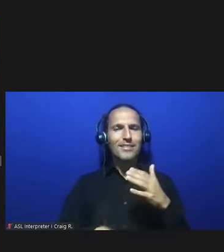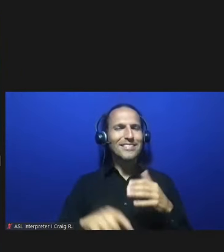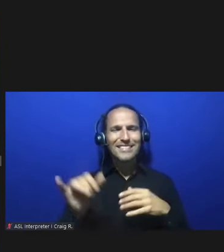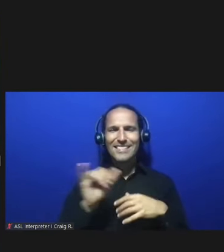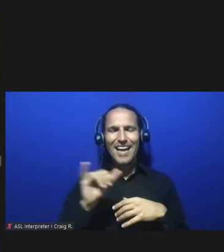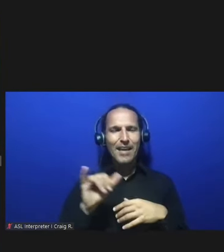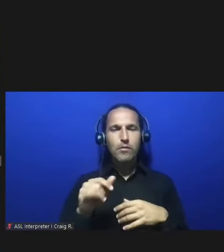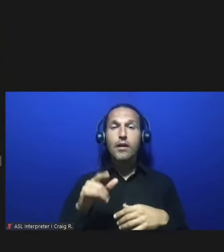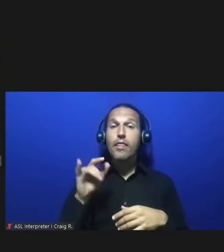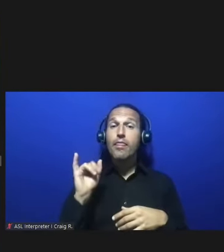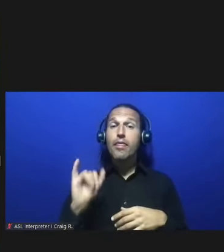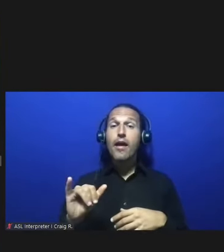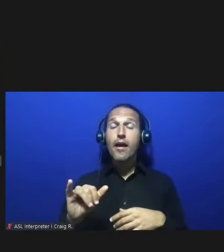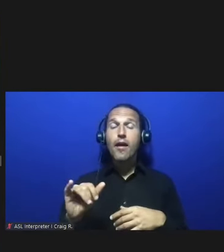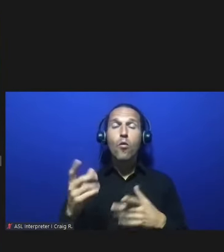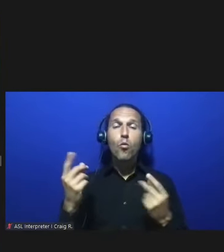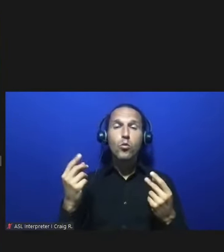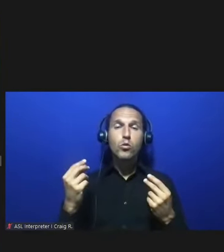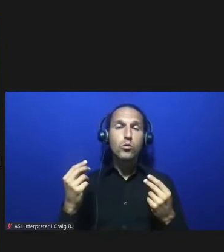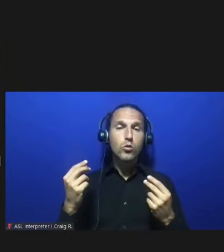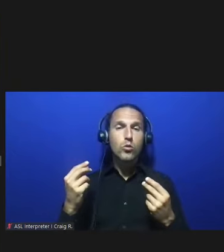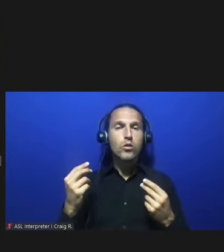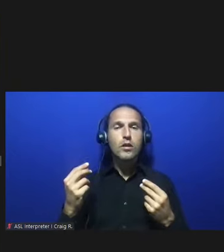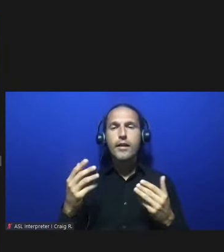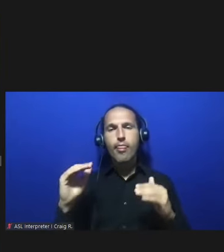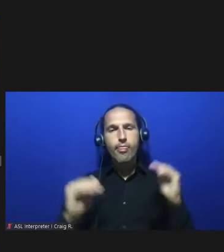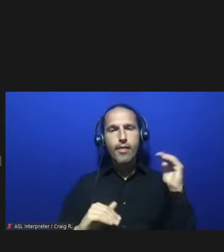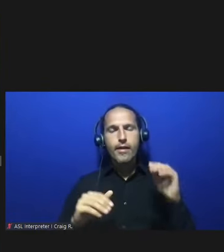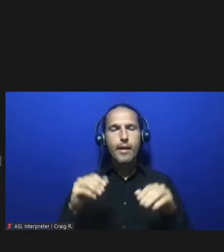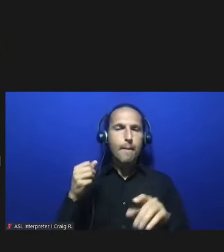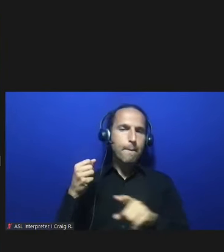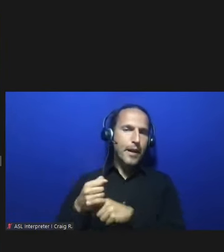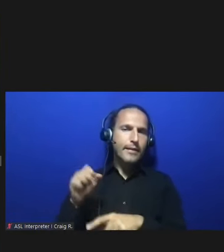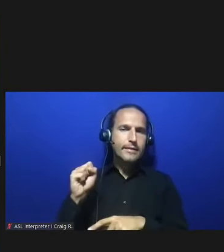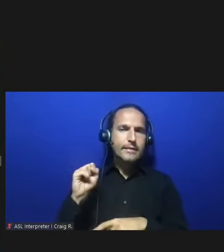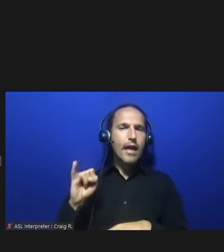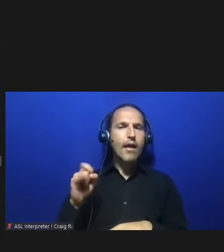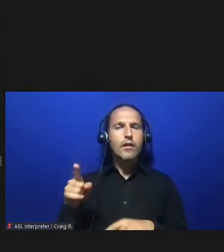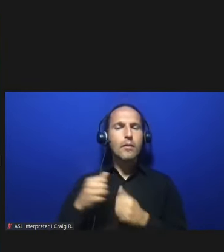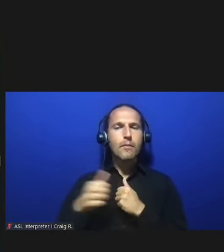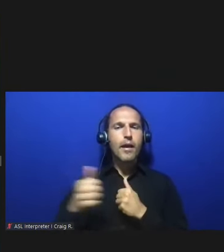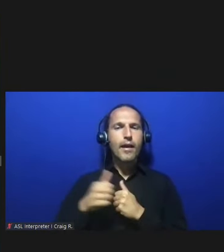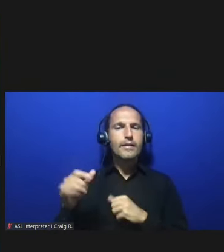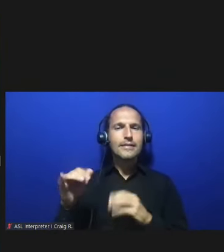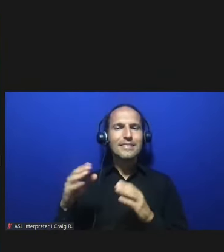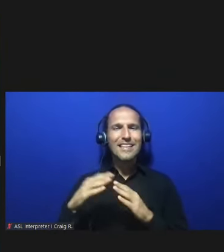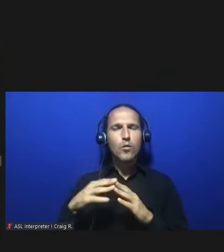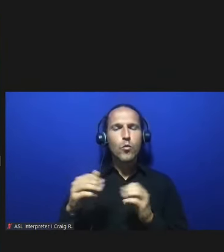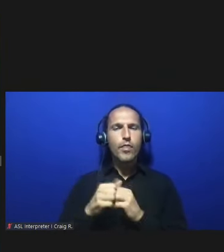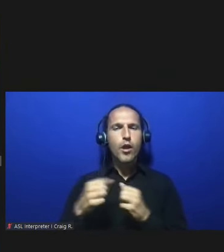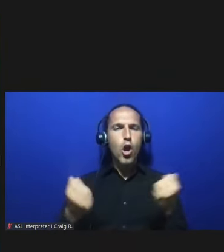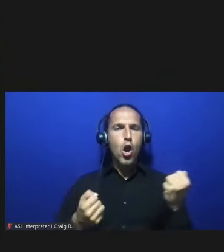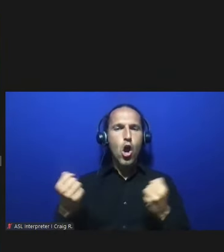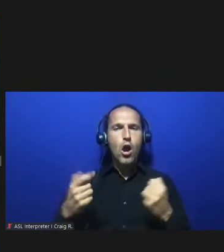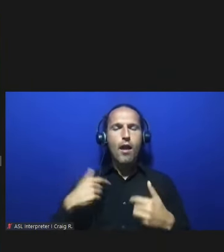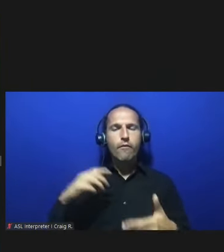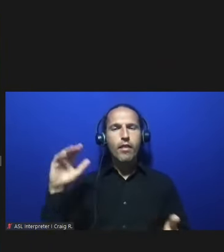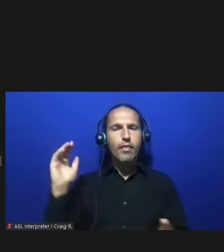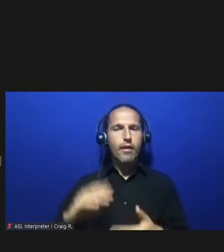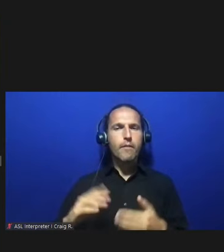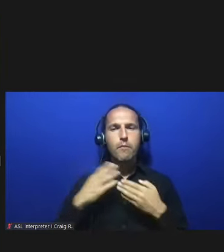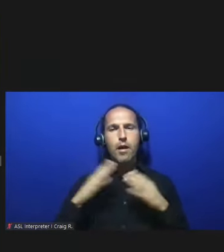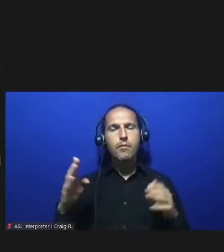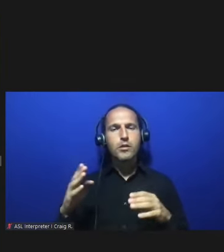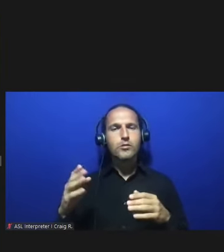exception. Congestion pricing will disproportionately impact Staten Islanders who commute to the city by car, given the more limited public